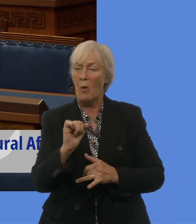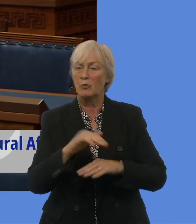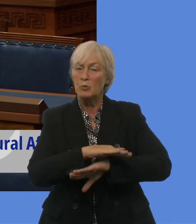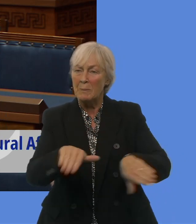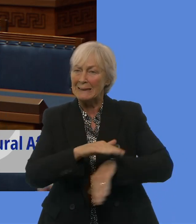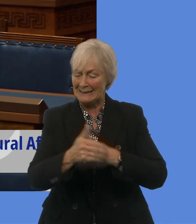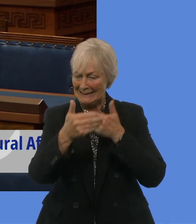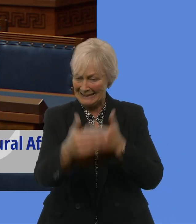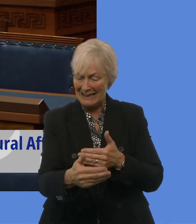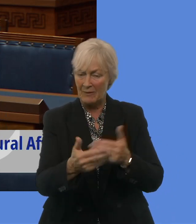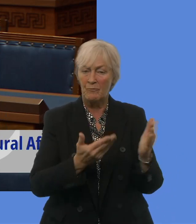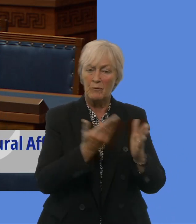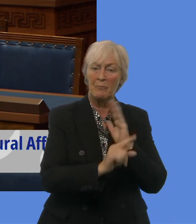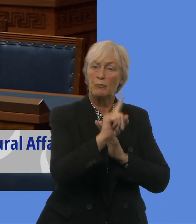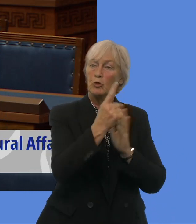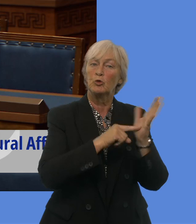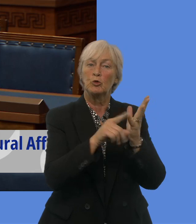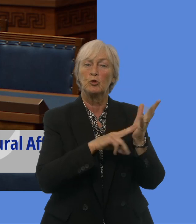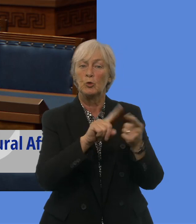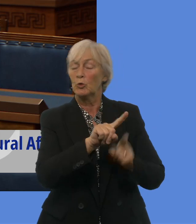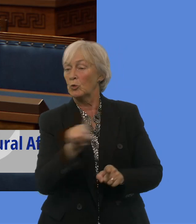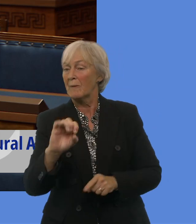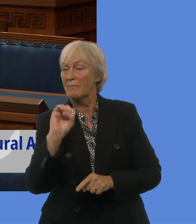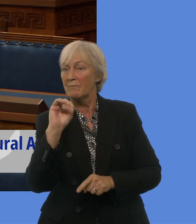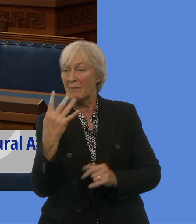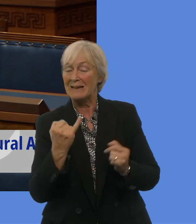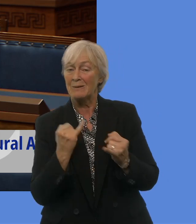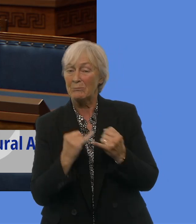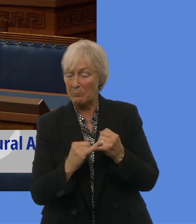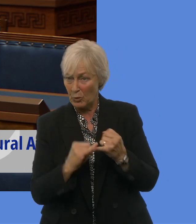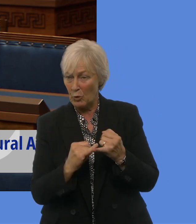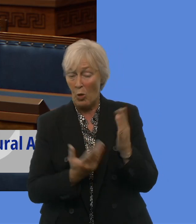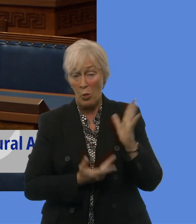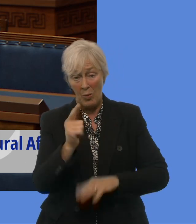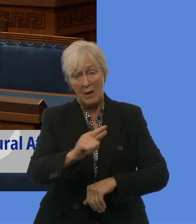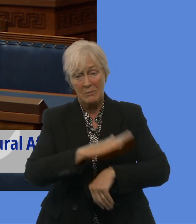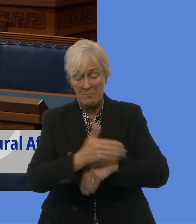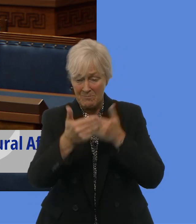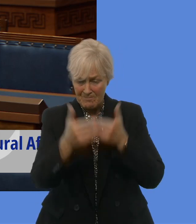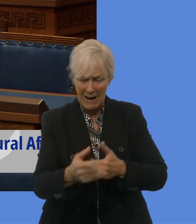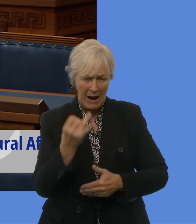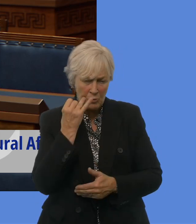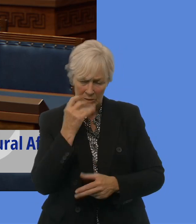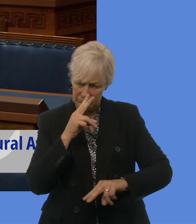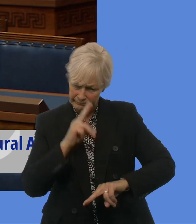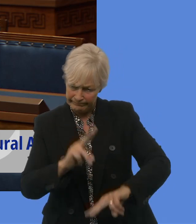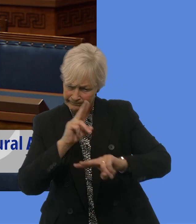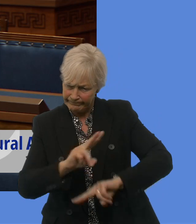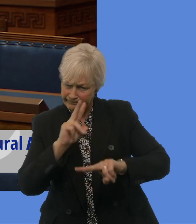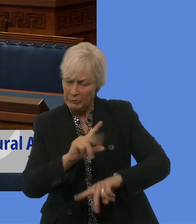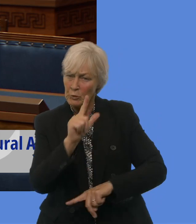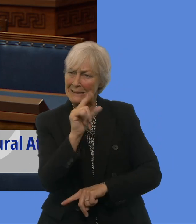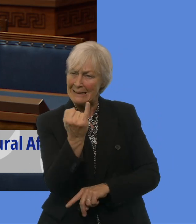The bathing season runs from the 1st of June to the 15th of September. During this period, weekly monitoring and assessments were carried out at